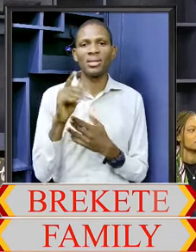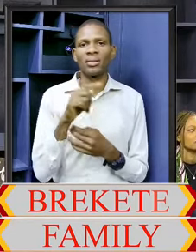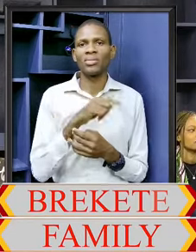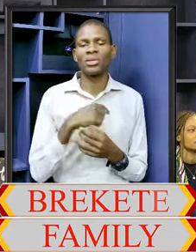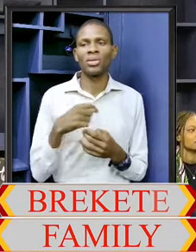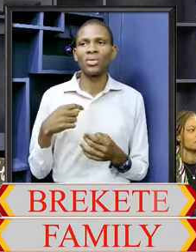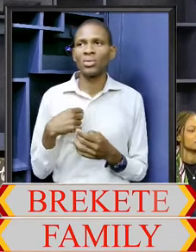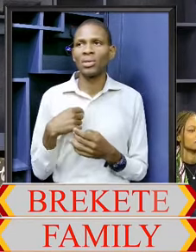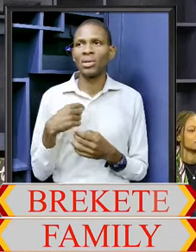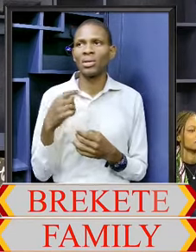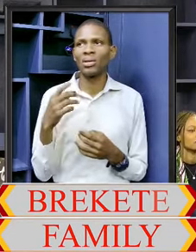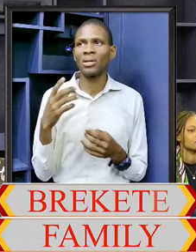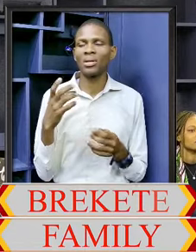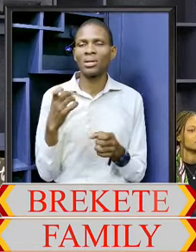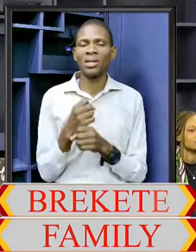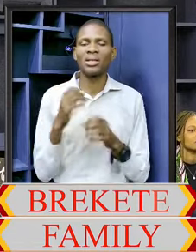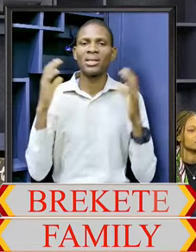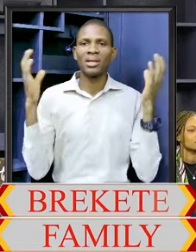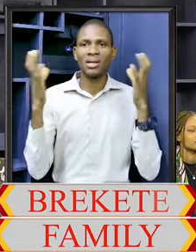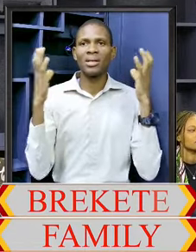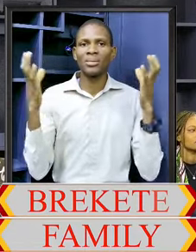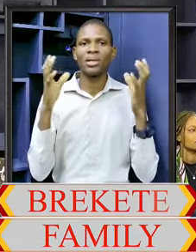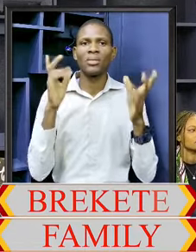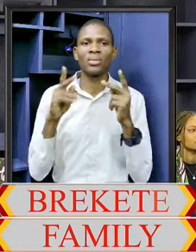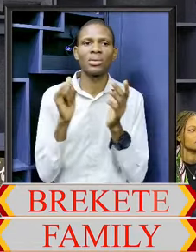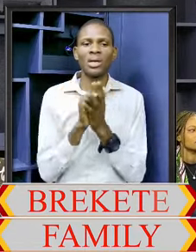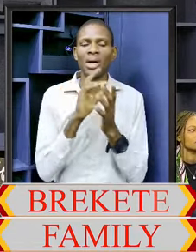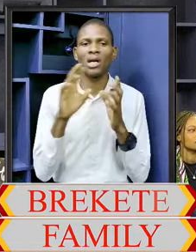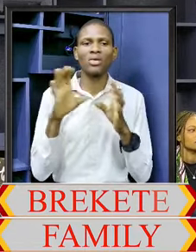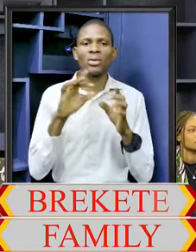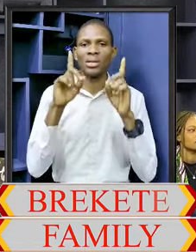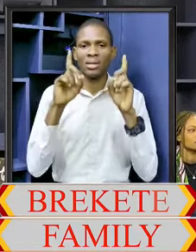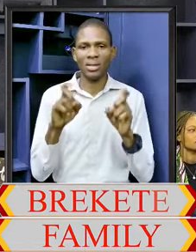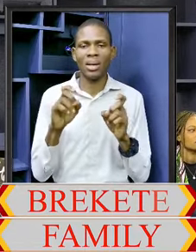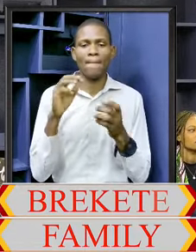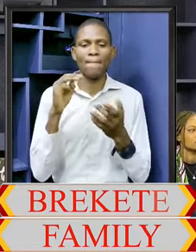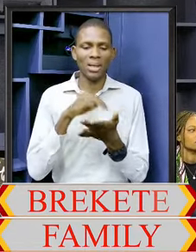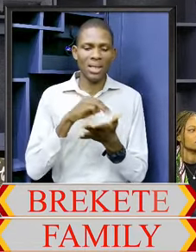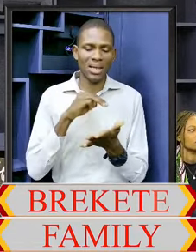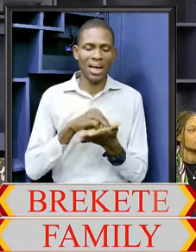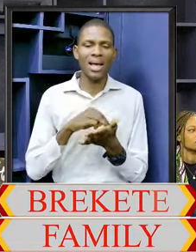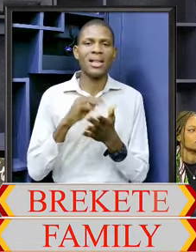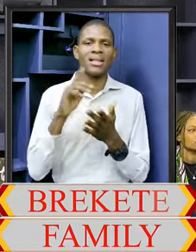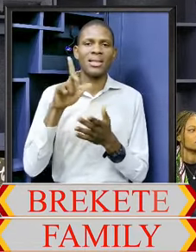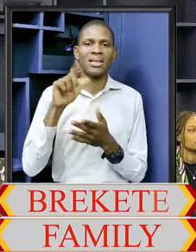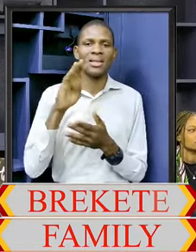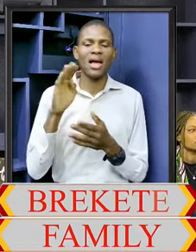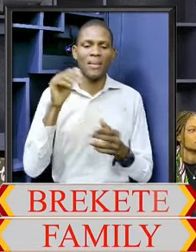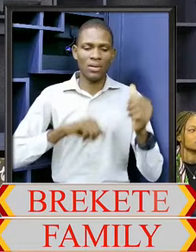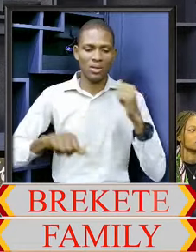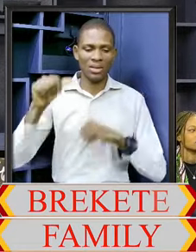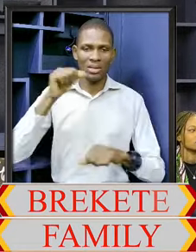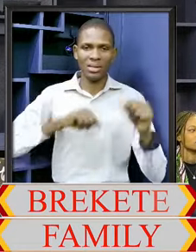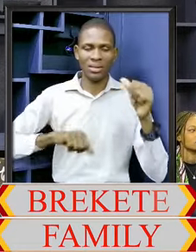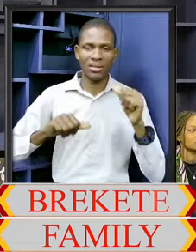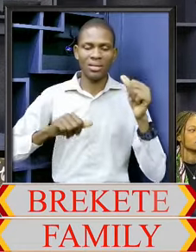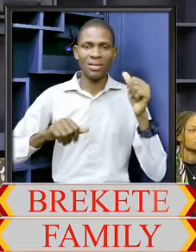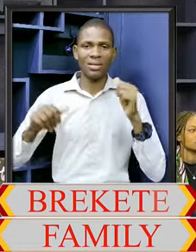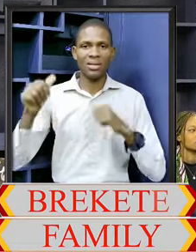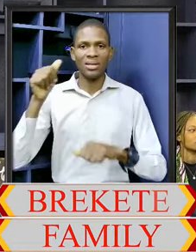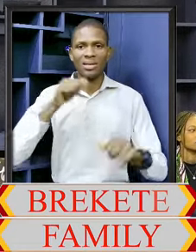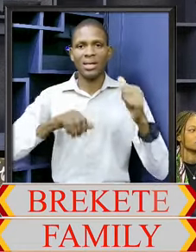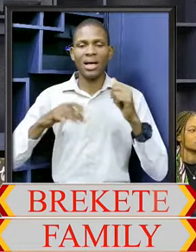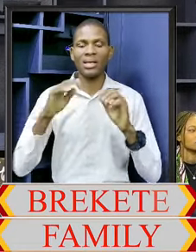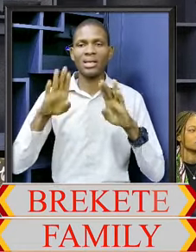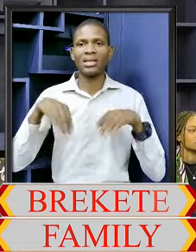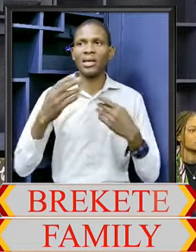they take, celebrate these people where they do test, medical lab scientists. They can't give us names, say we